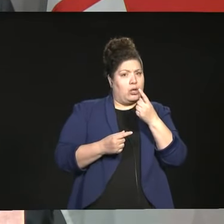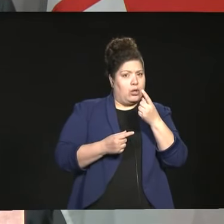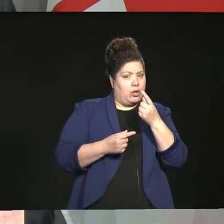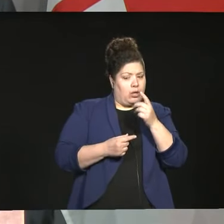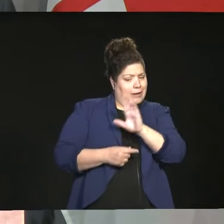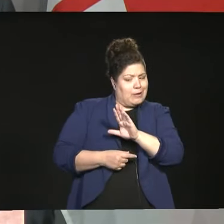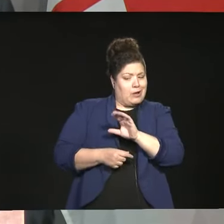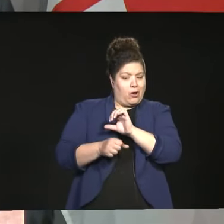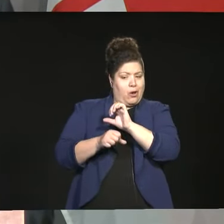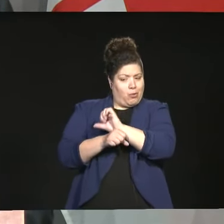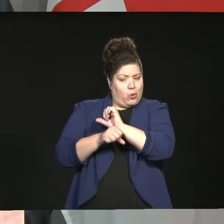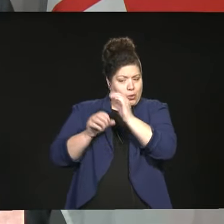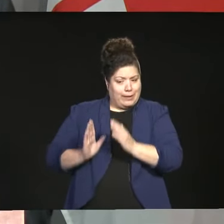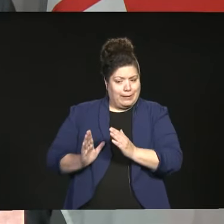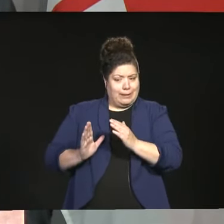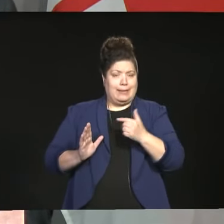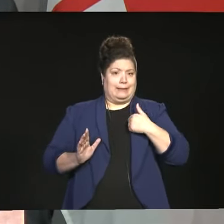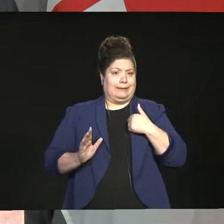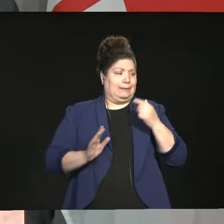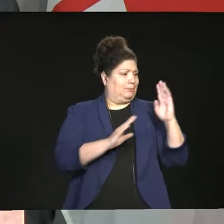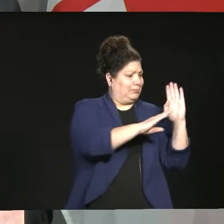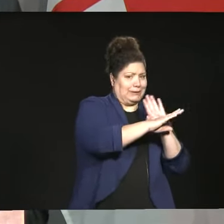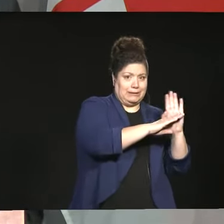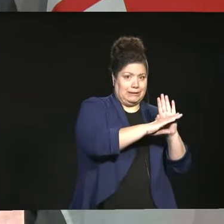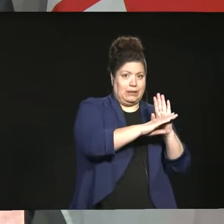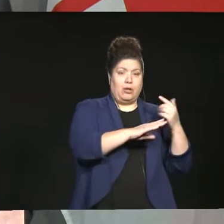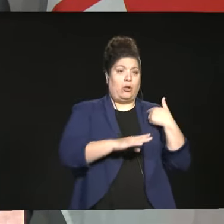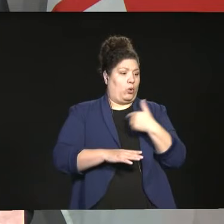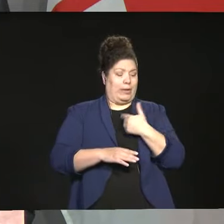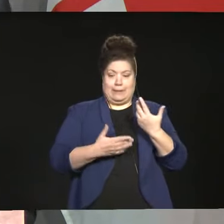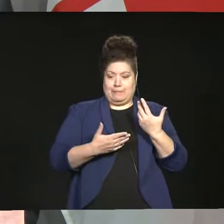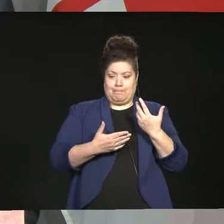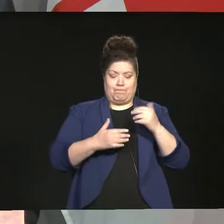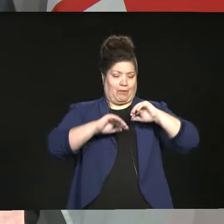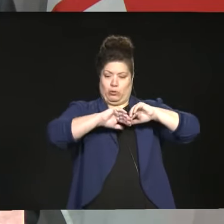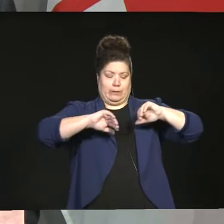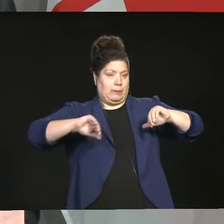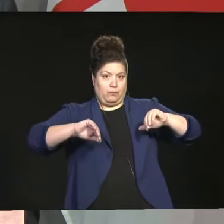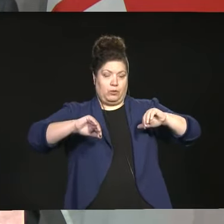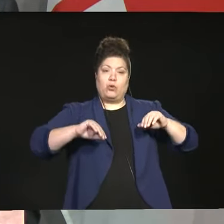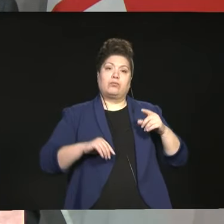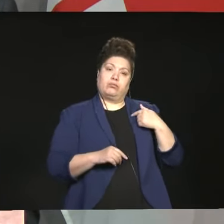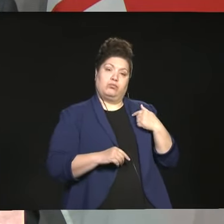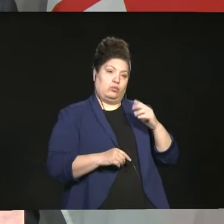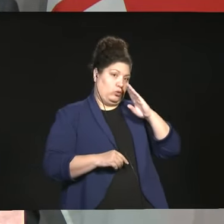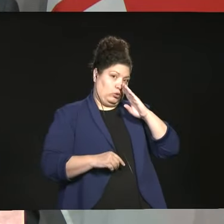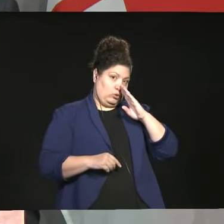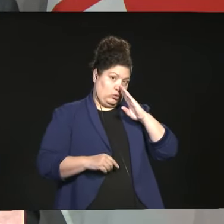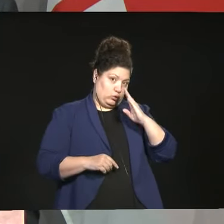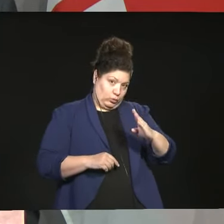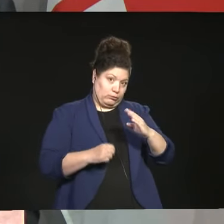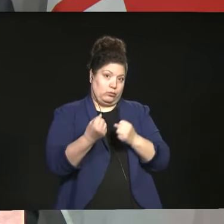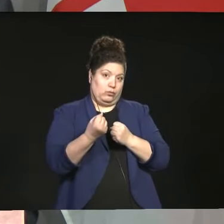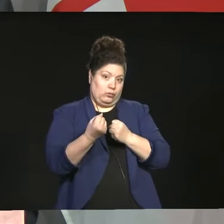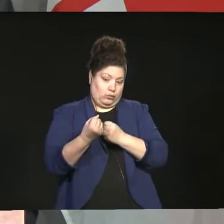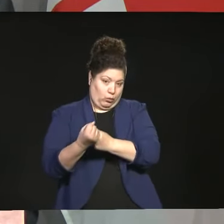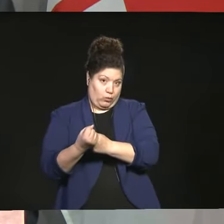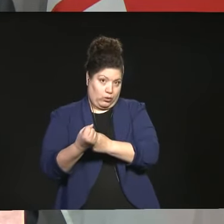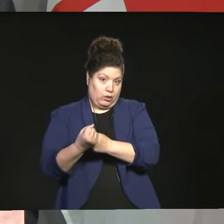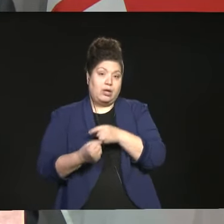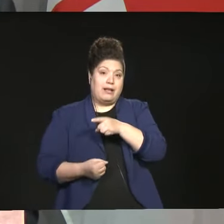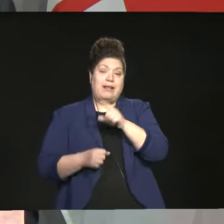we're directly supporting employers. They will just be in a situation where if this employee is no longer receiving income from their company, they can in